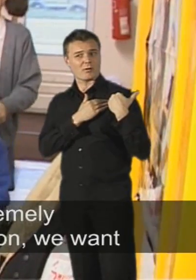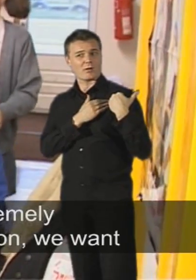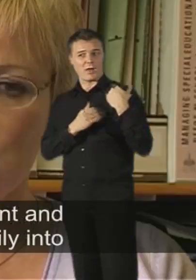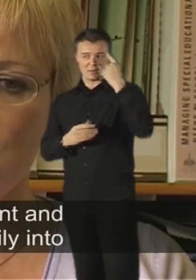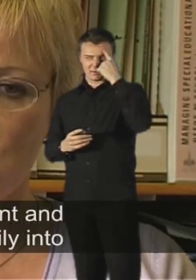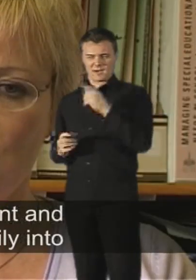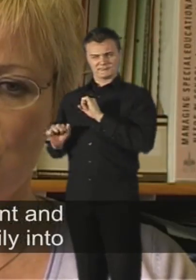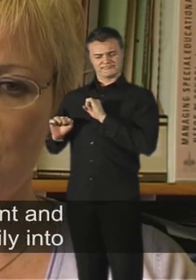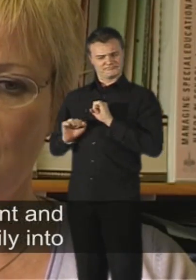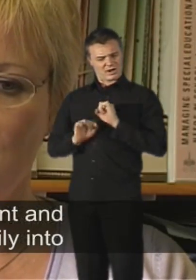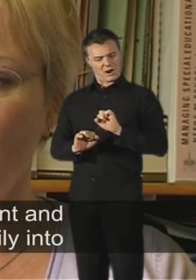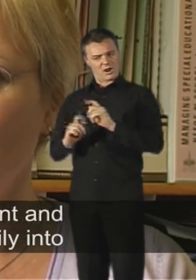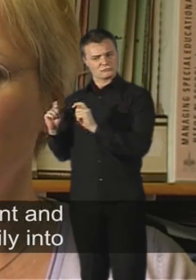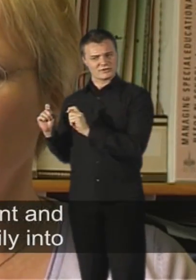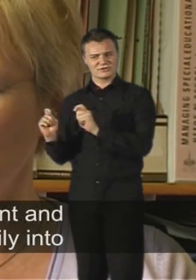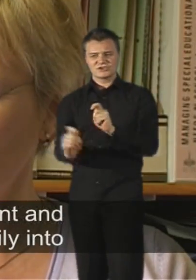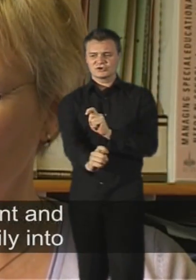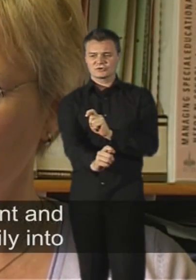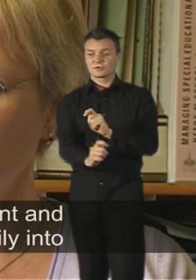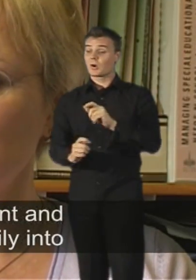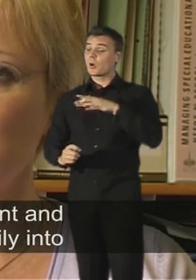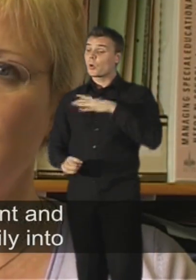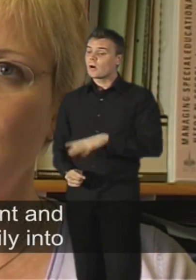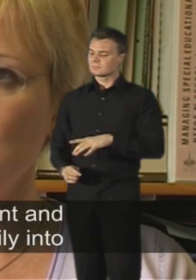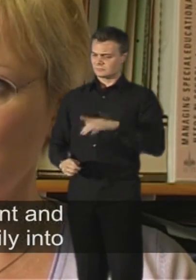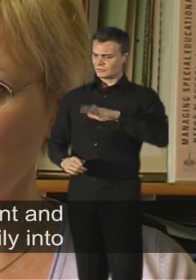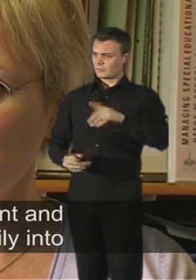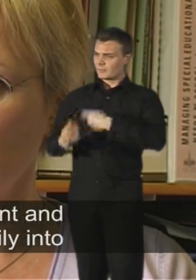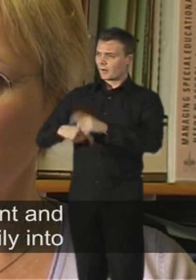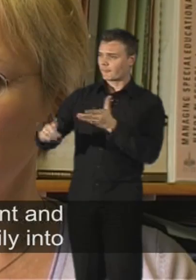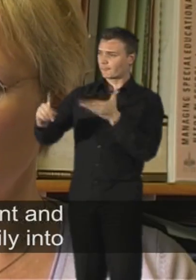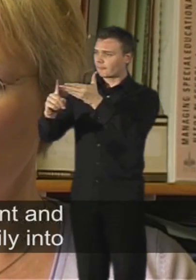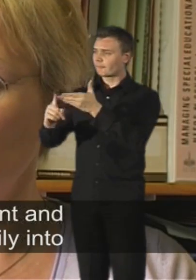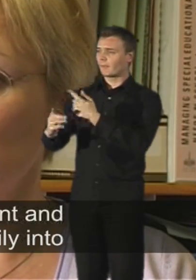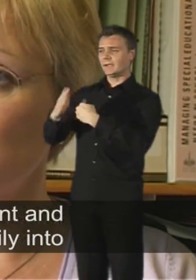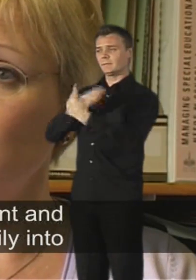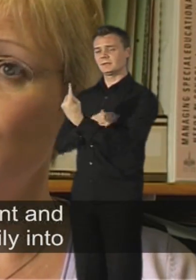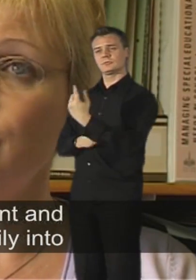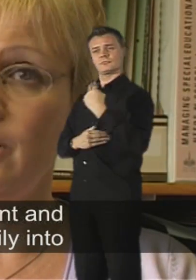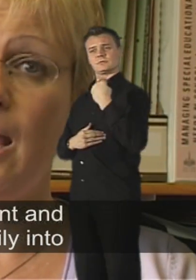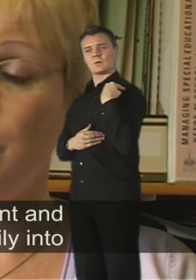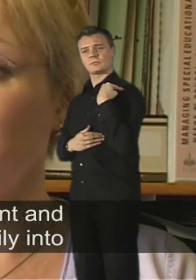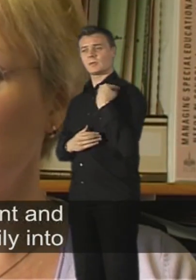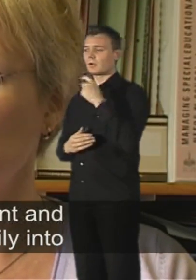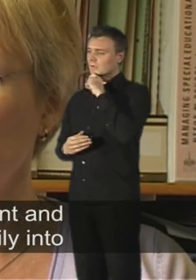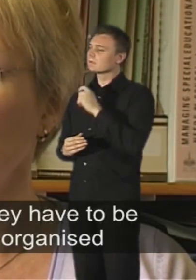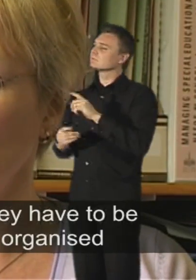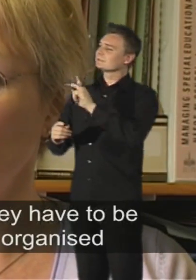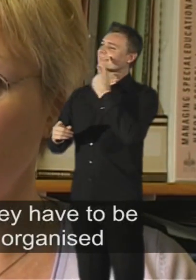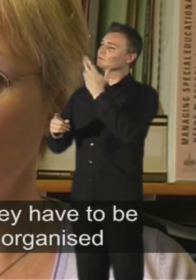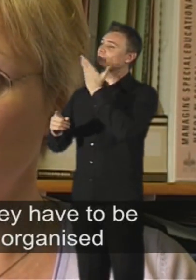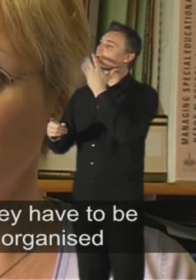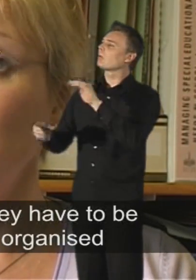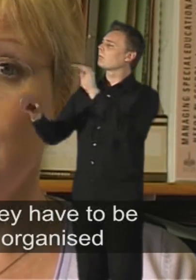transition, we want our children to move on independent and responsible pupils who will fit happily into a